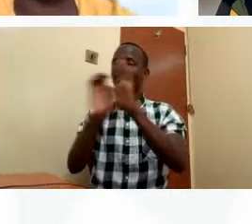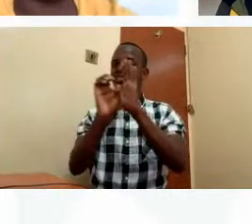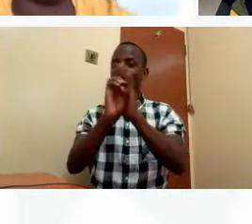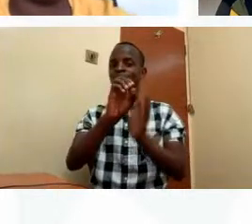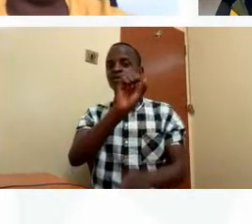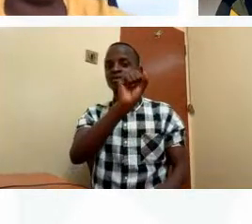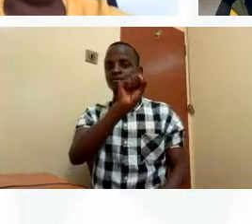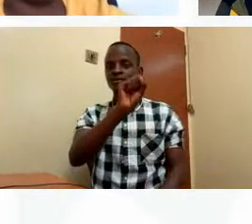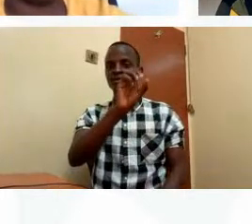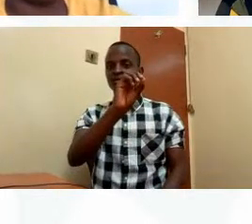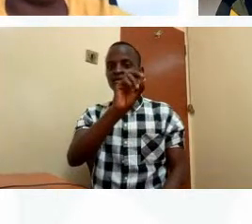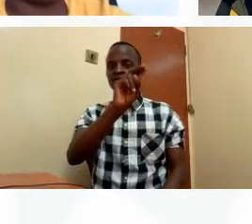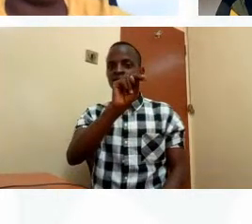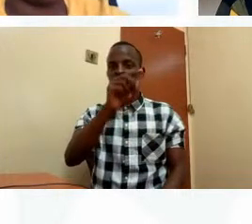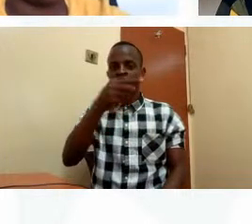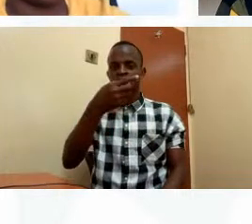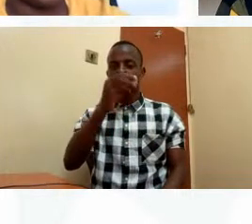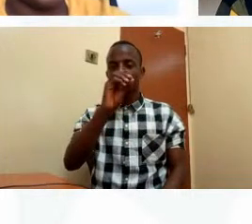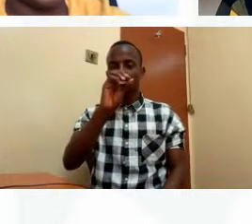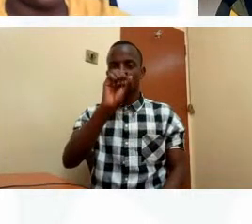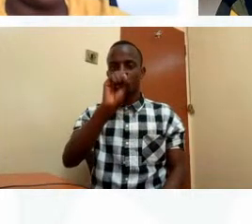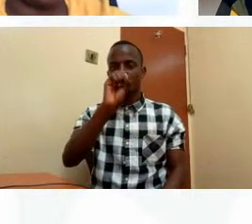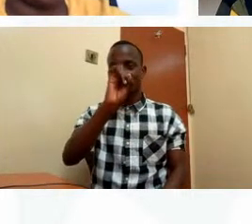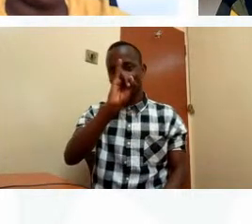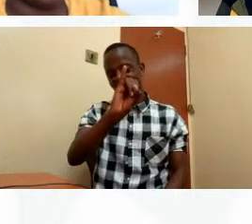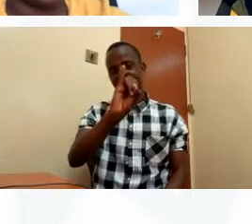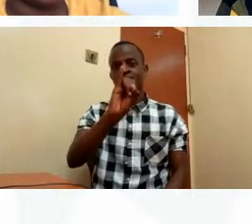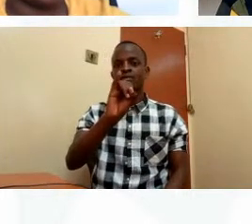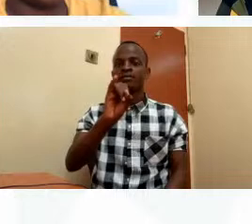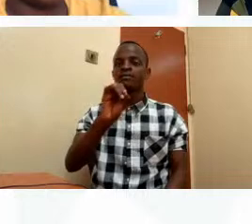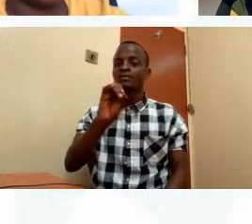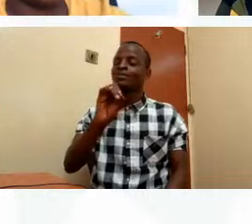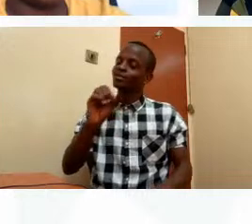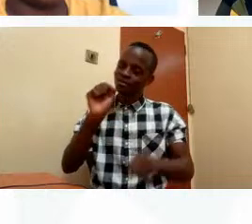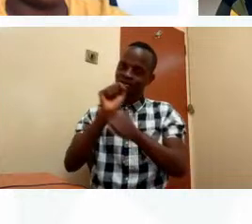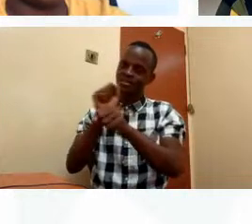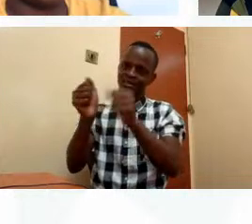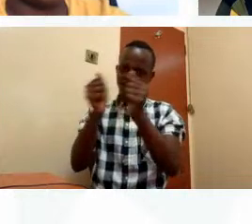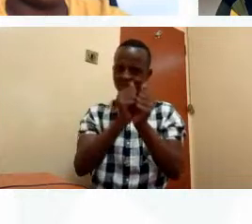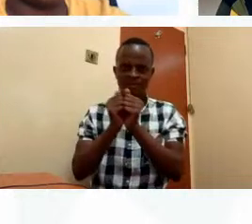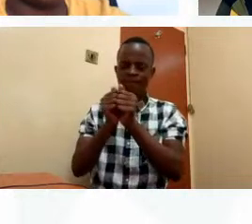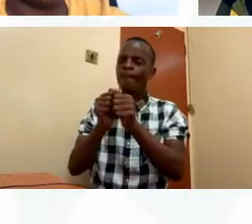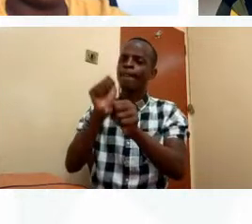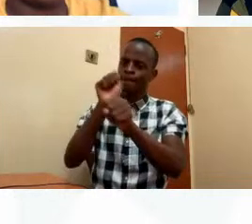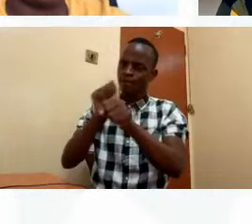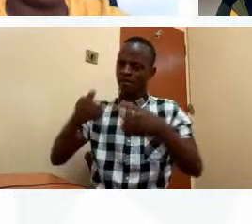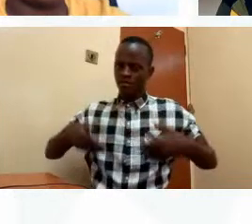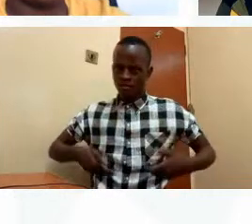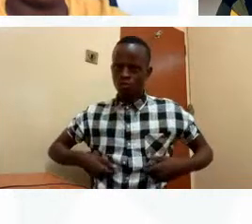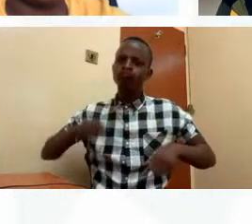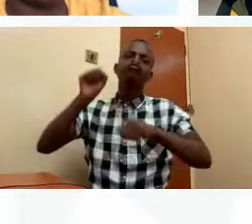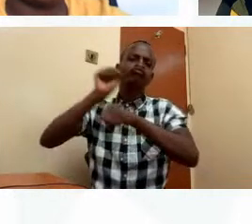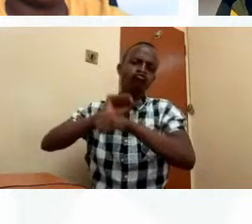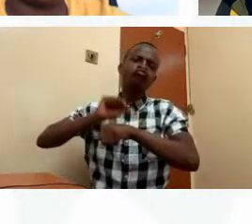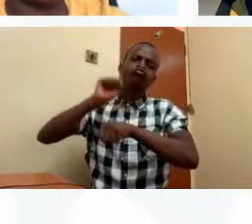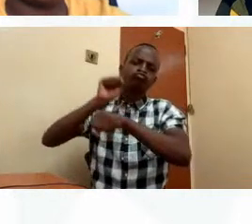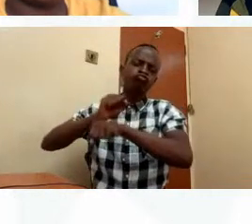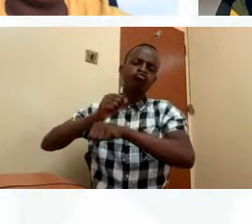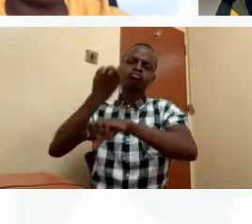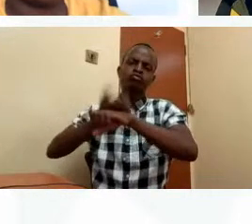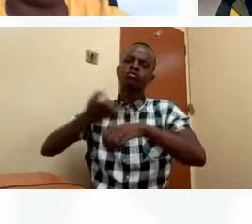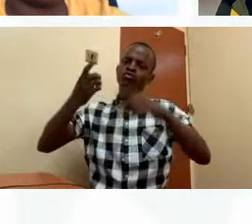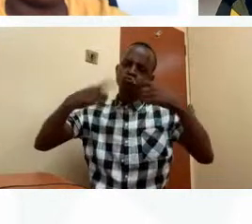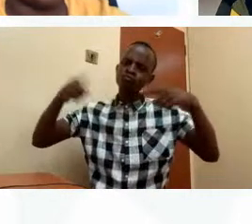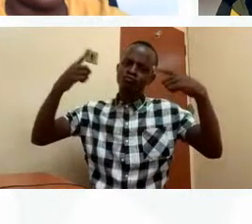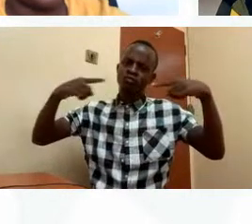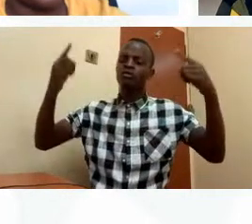of ensuring that we work together to improve, the adolescent health, quality of